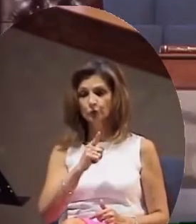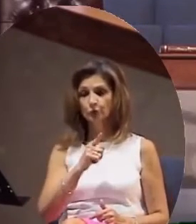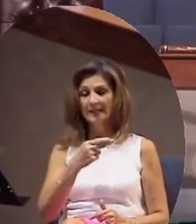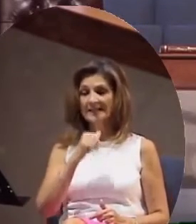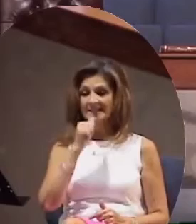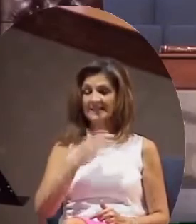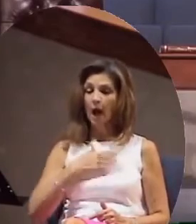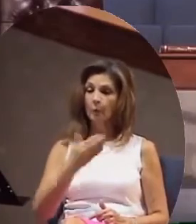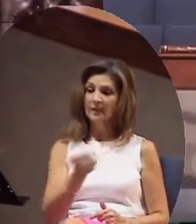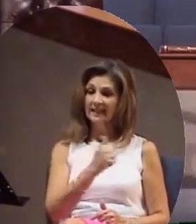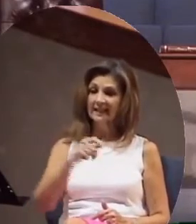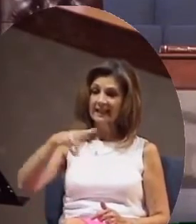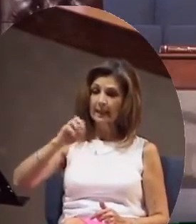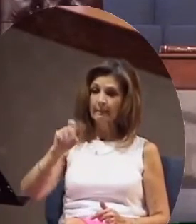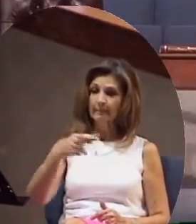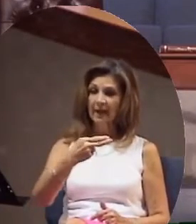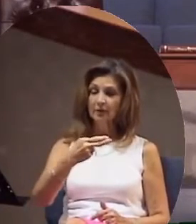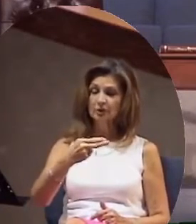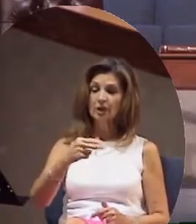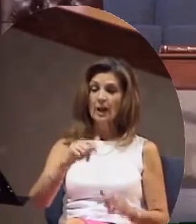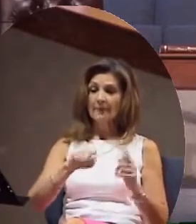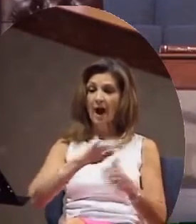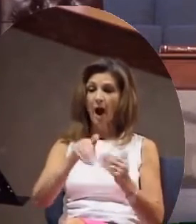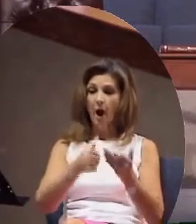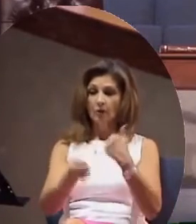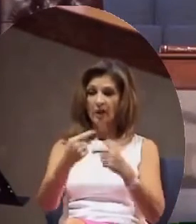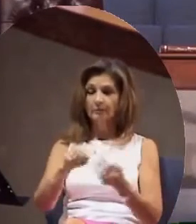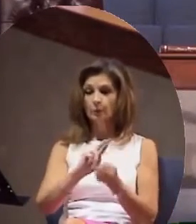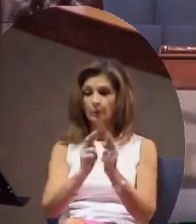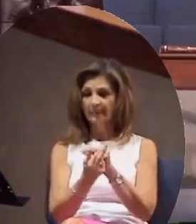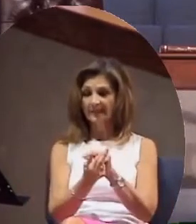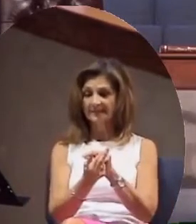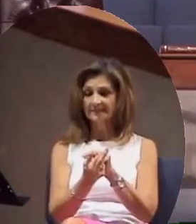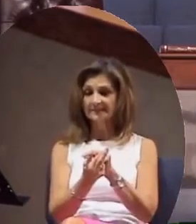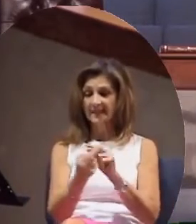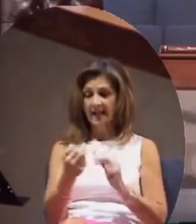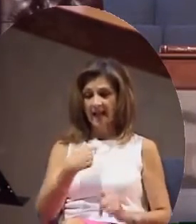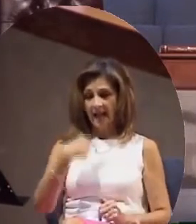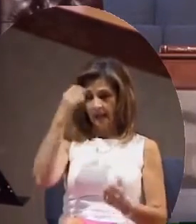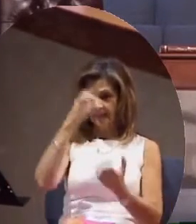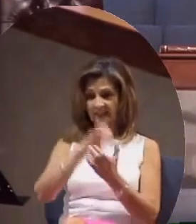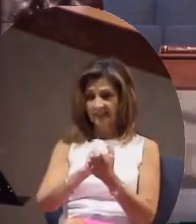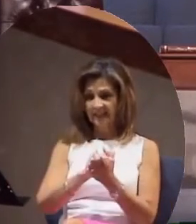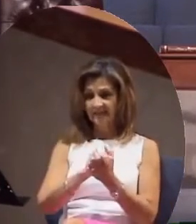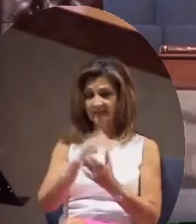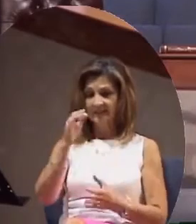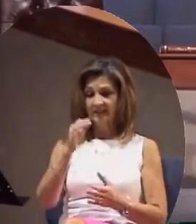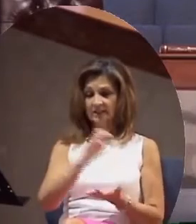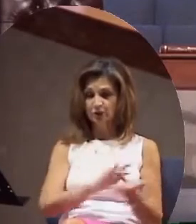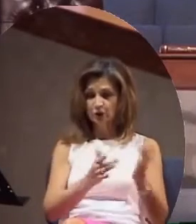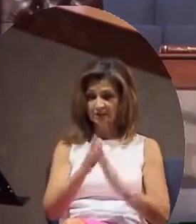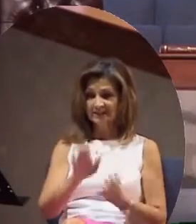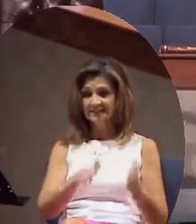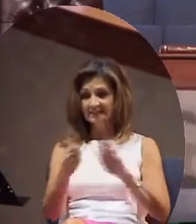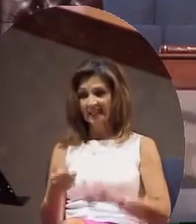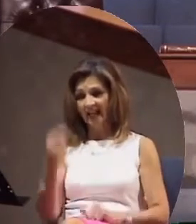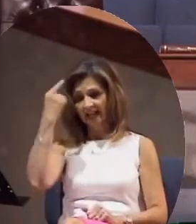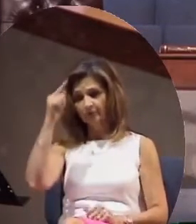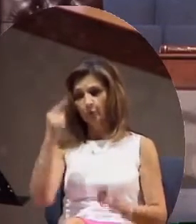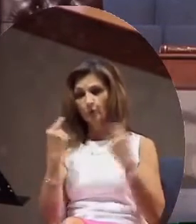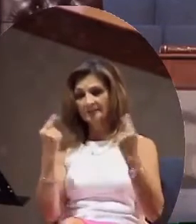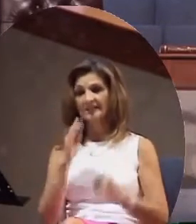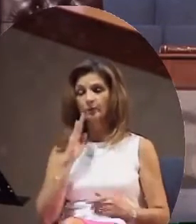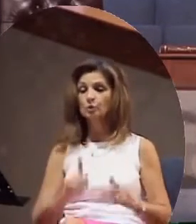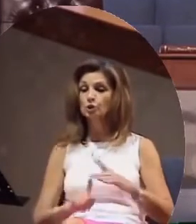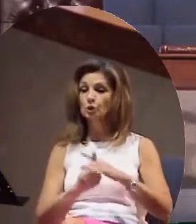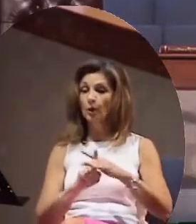not willing that any should perish, but all come to repentance. I believe that Jesus dying for sin, if he's going to show up,